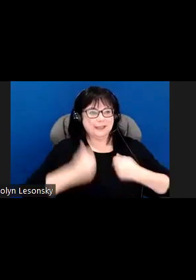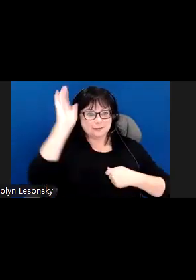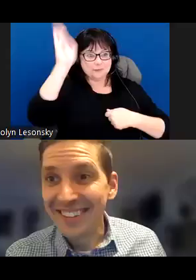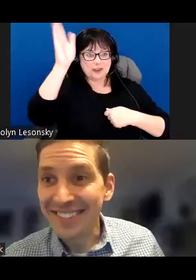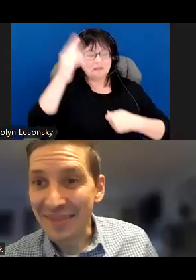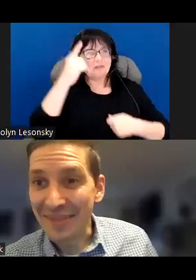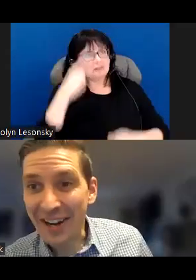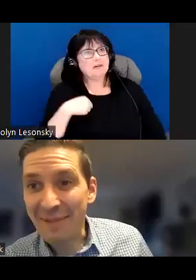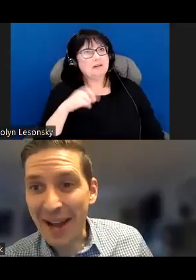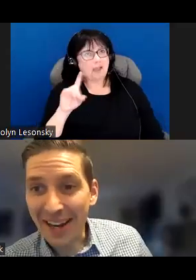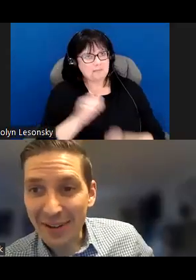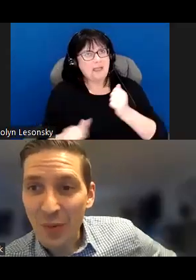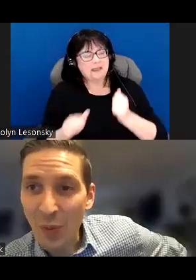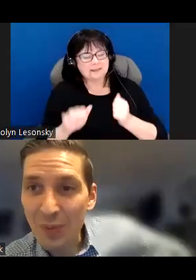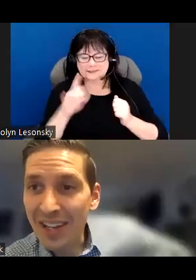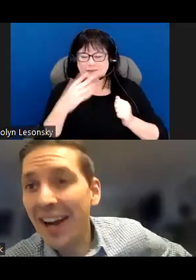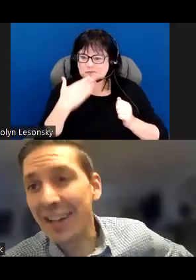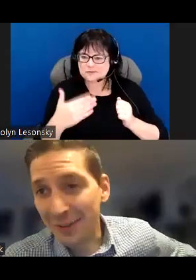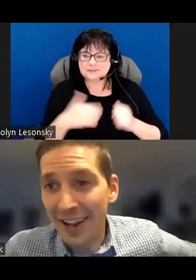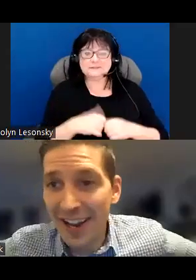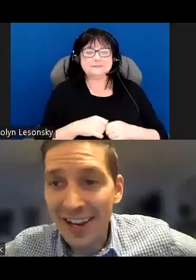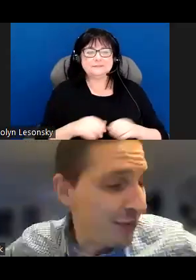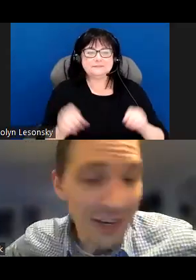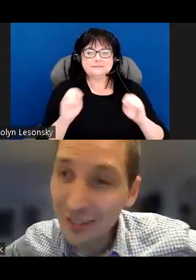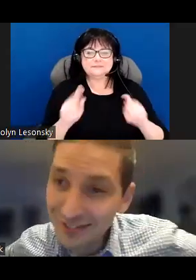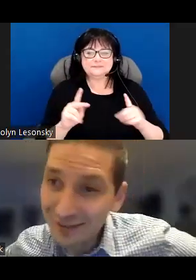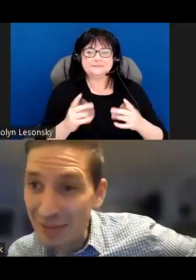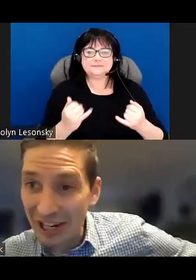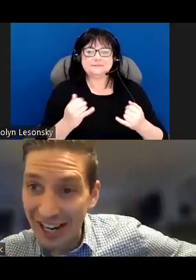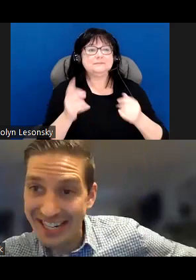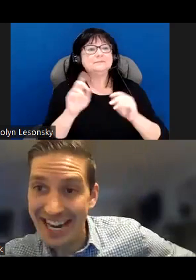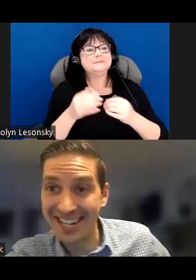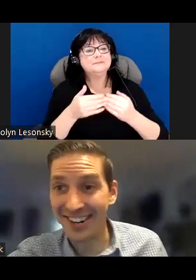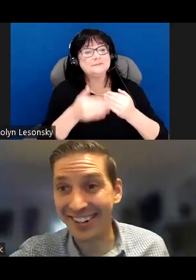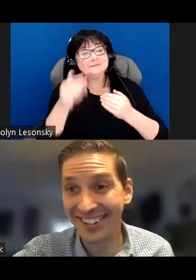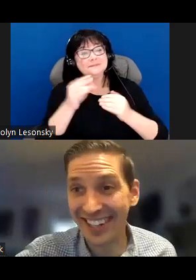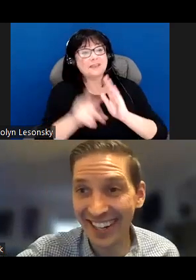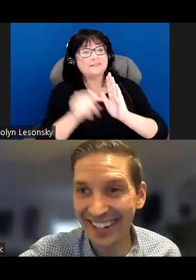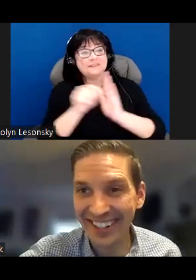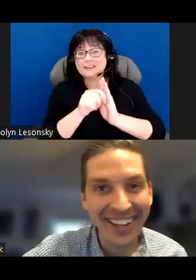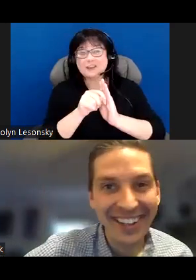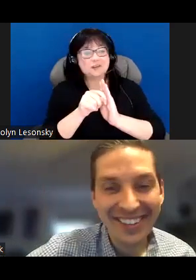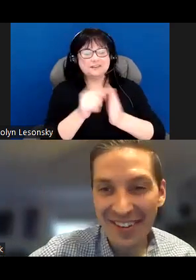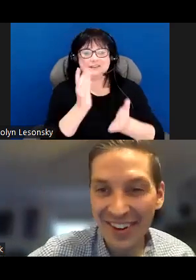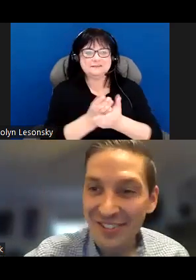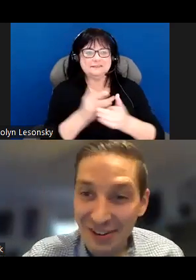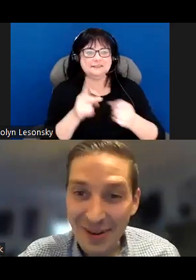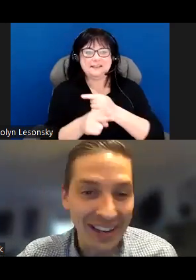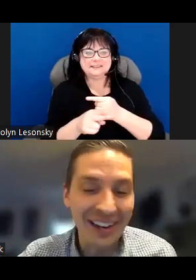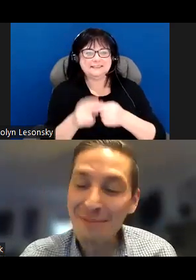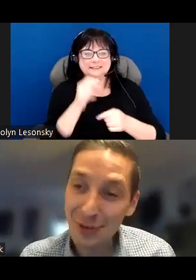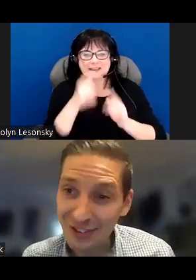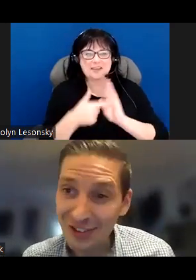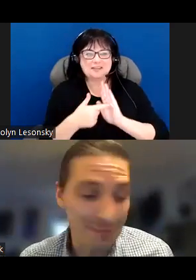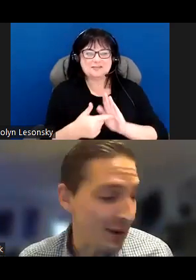well. So I'm glad I'm back. We will be cutting any other video from the content here today. So I'm going to jump